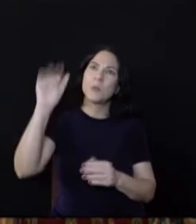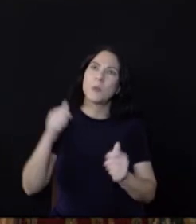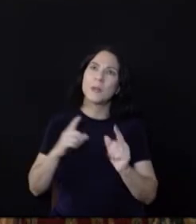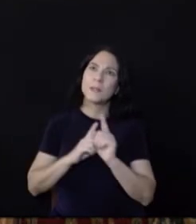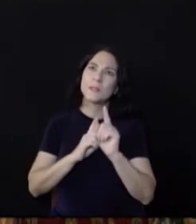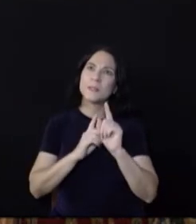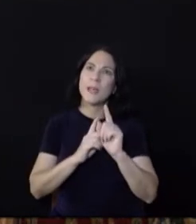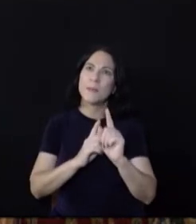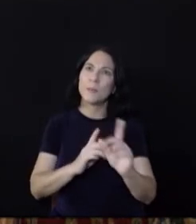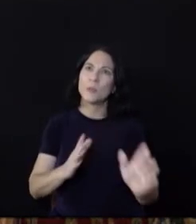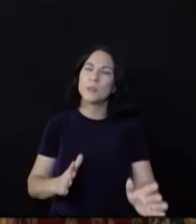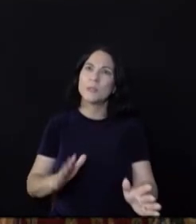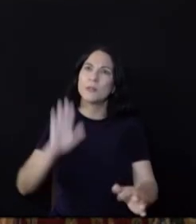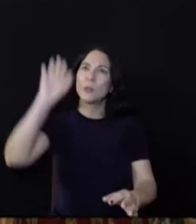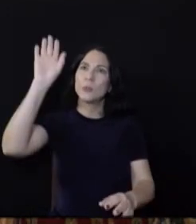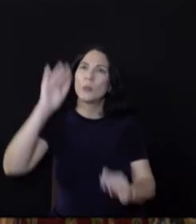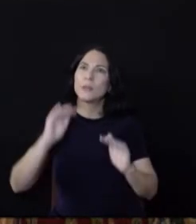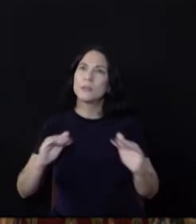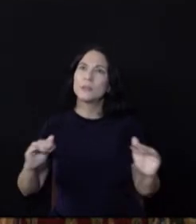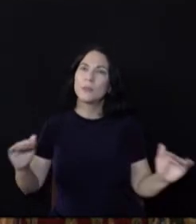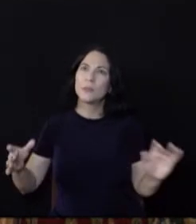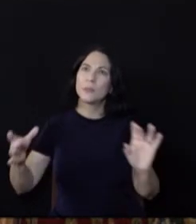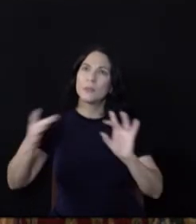We are your children.